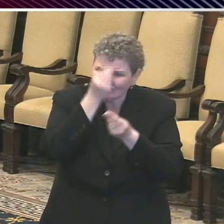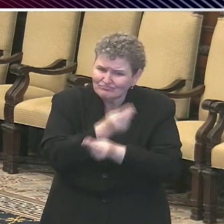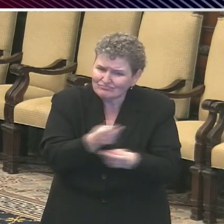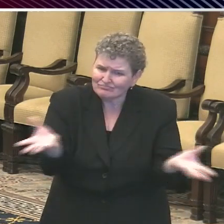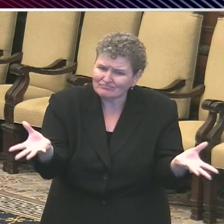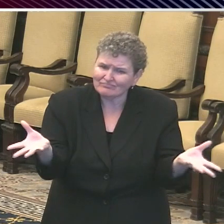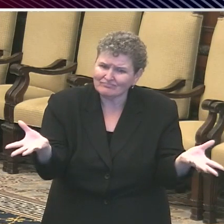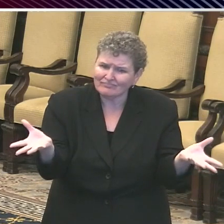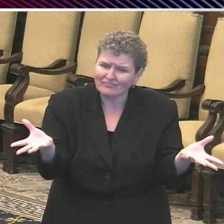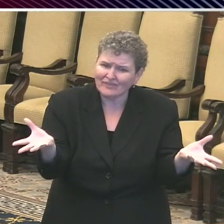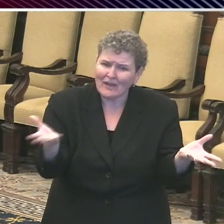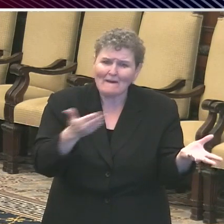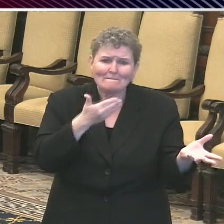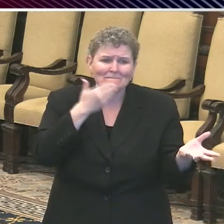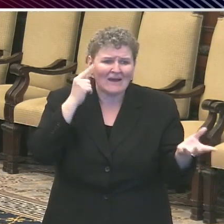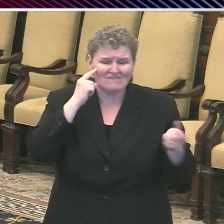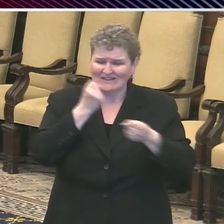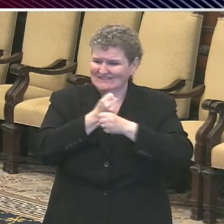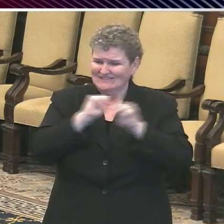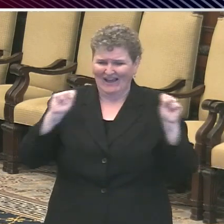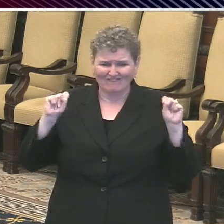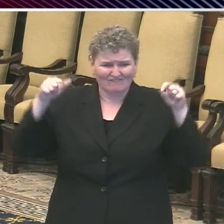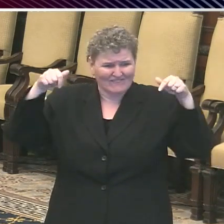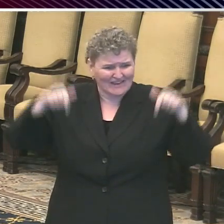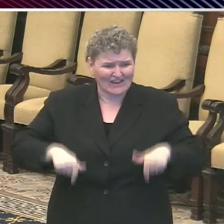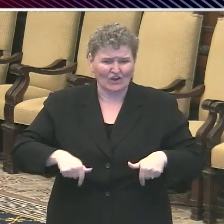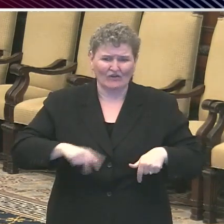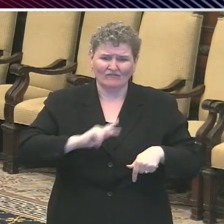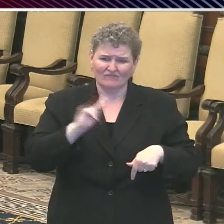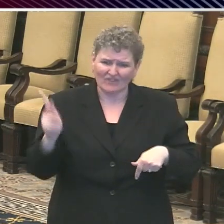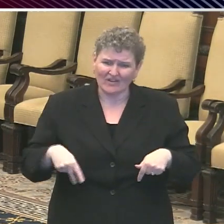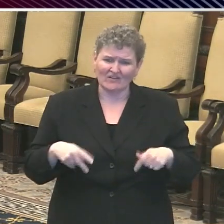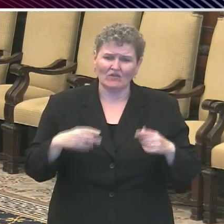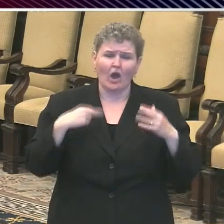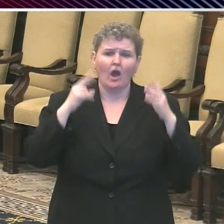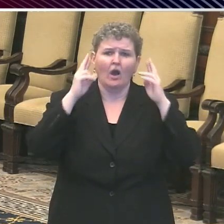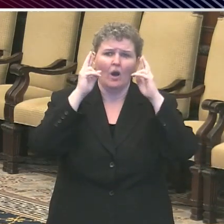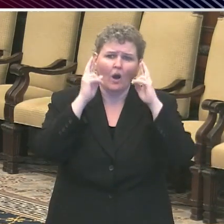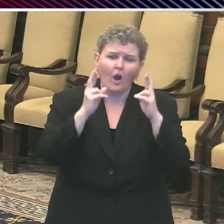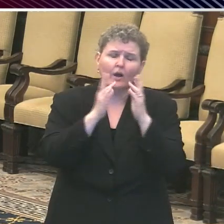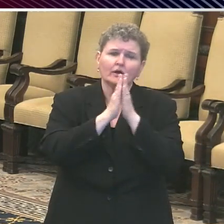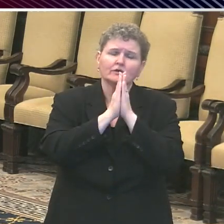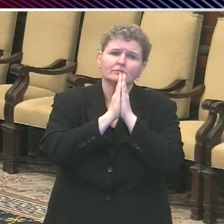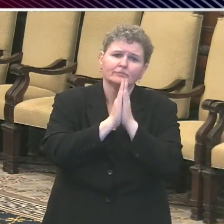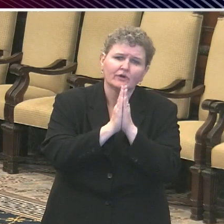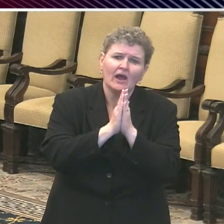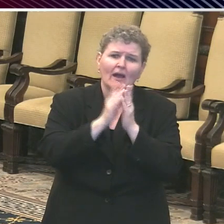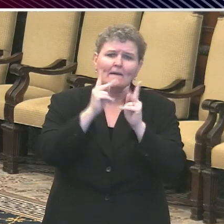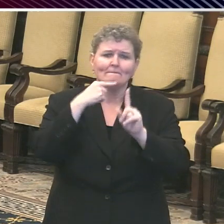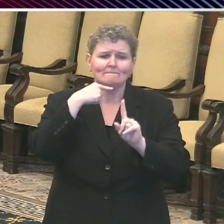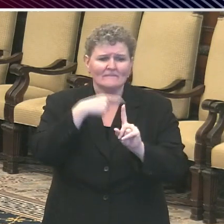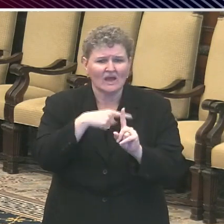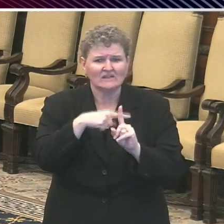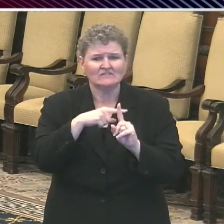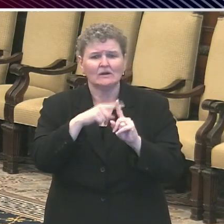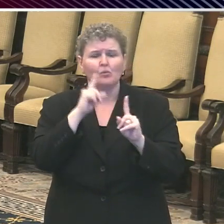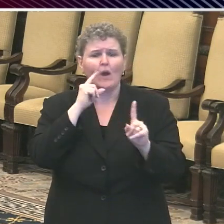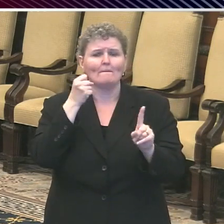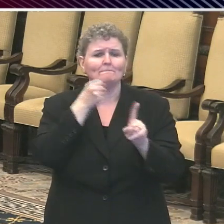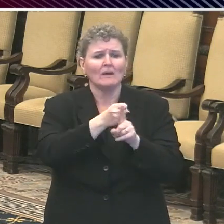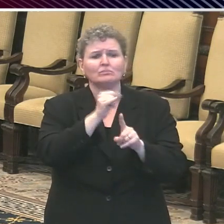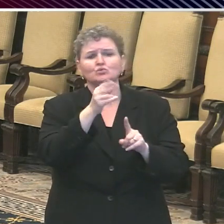in the best interest of the safety of our citizens. And I'm hoping and praying and encouraged that we can get there on June 5th.